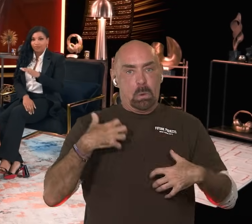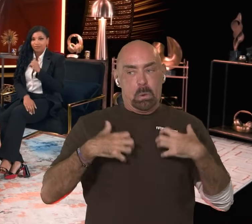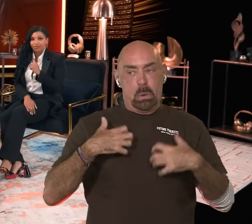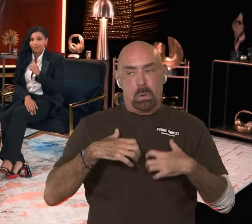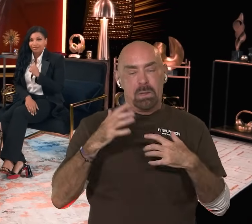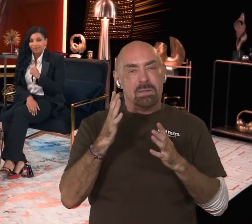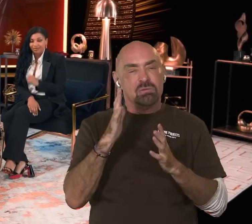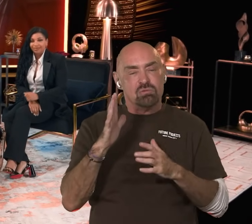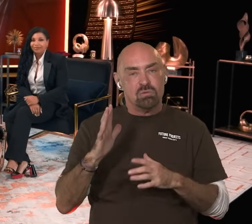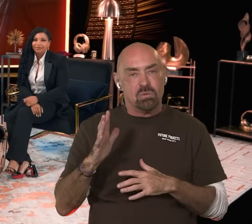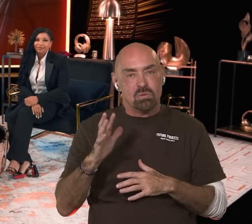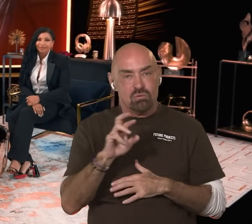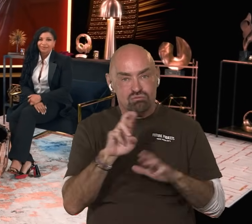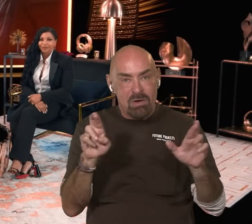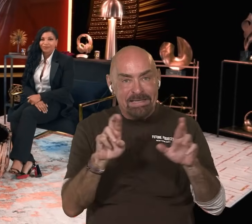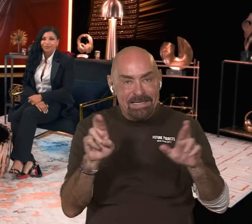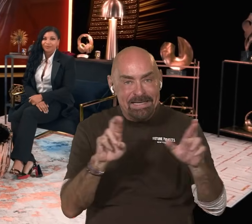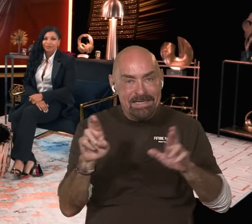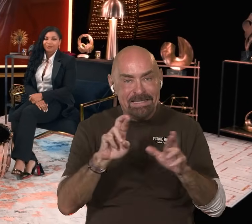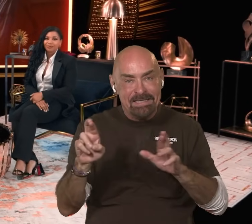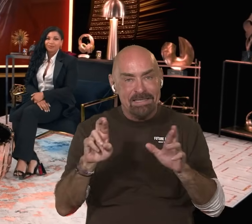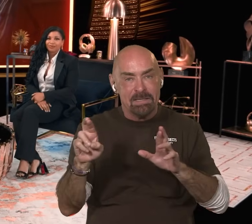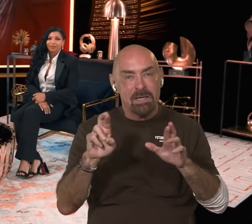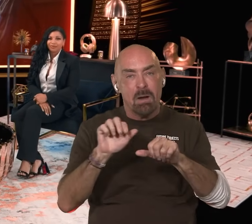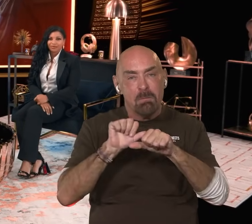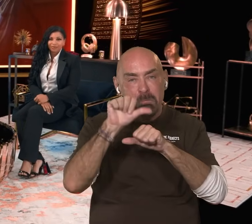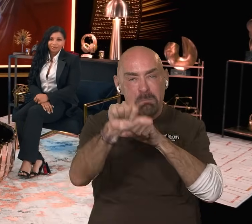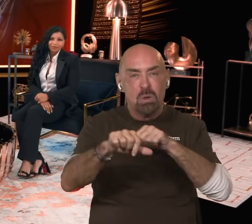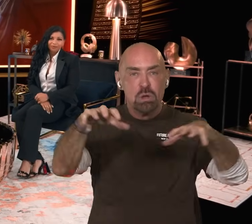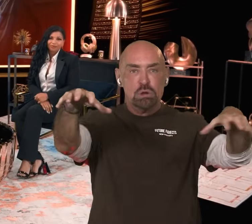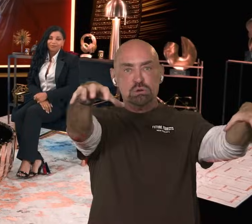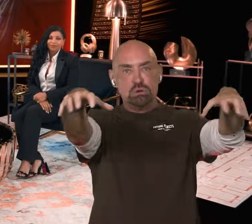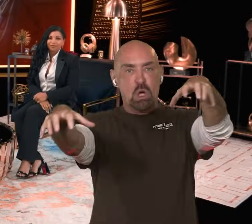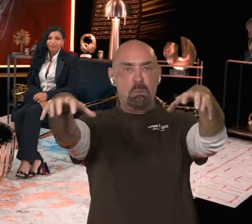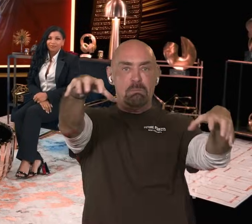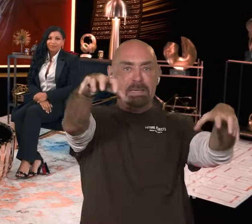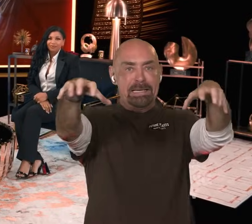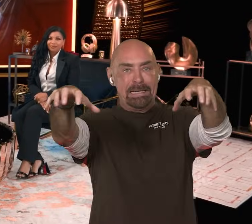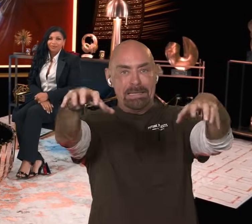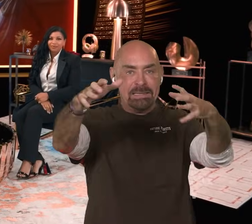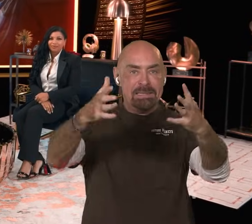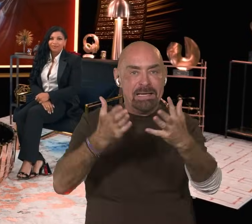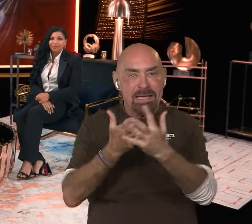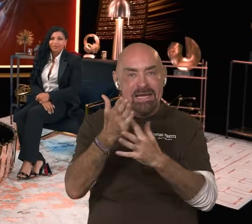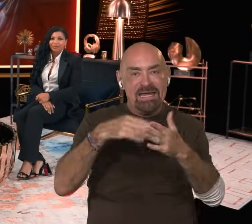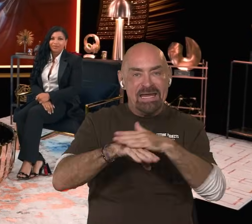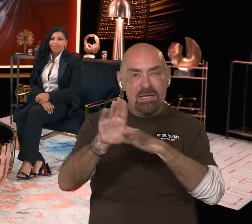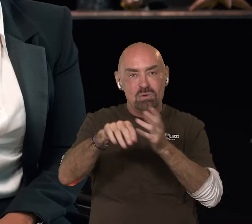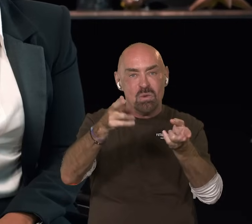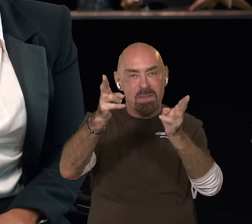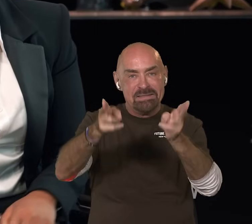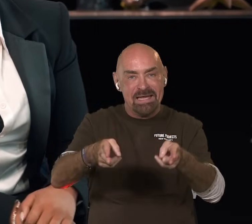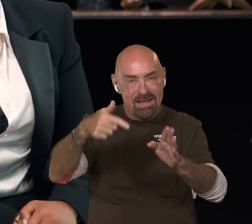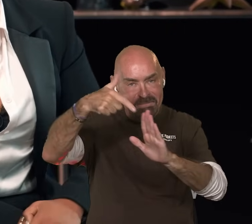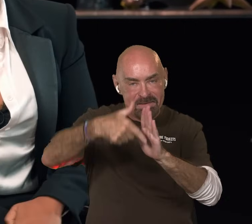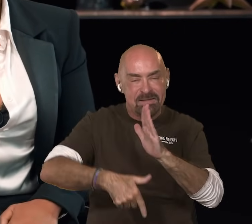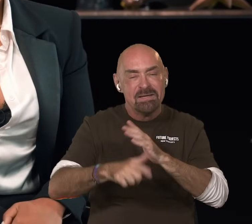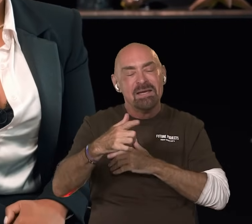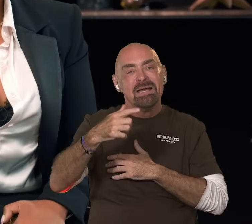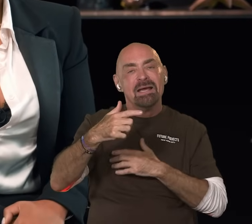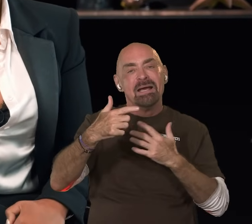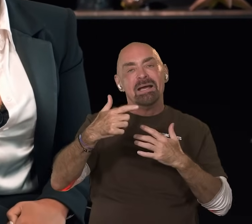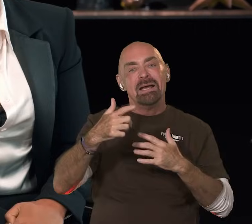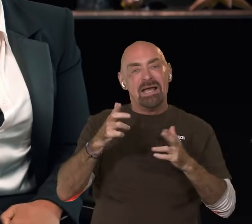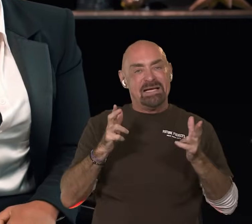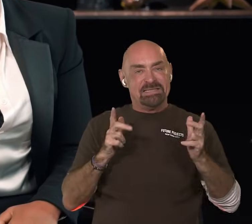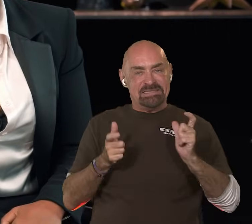get ready to side-scroll your way through a 2.5D post-apocalyptic zombie survival with Into the Dead. Set in